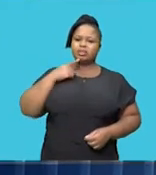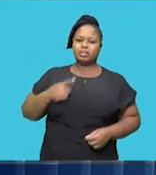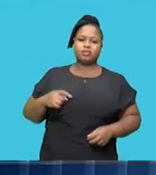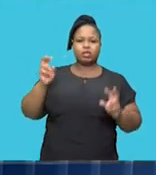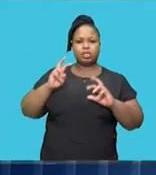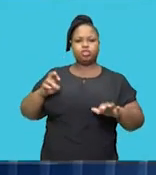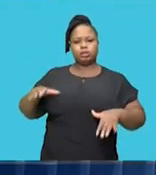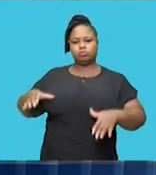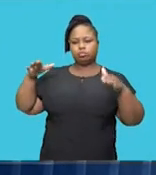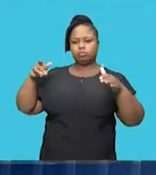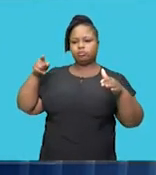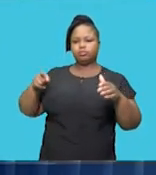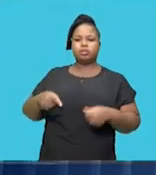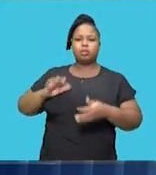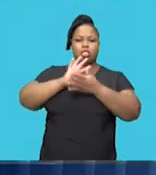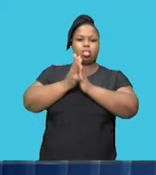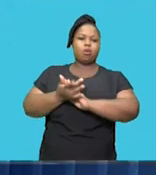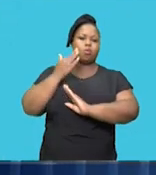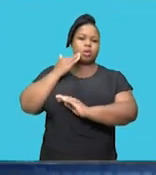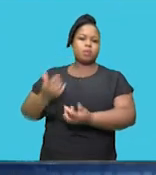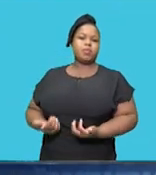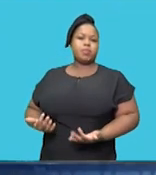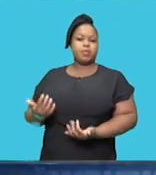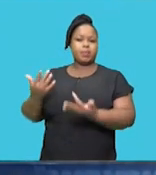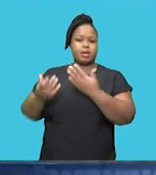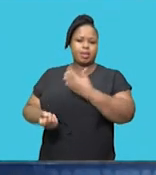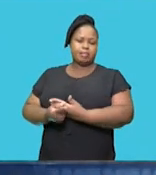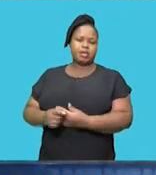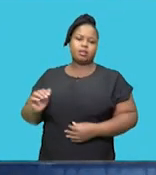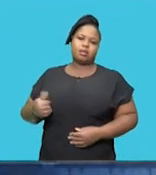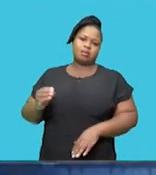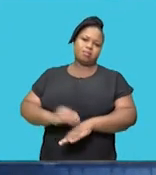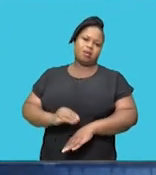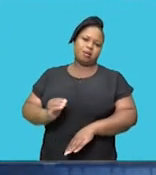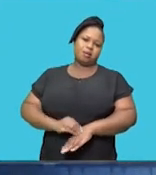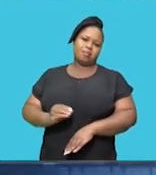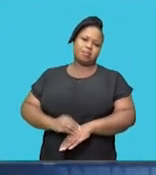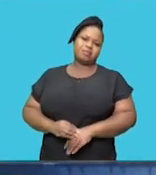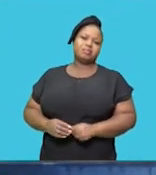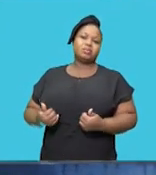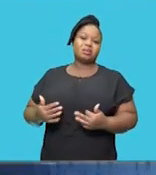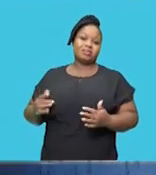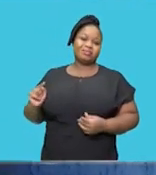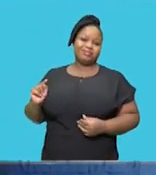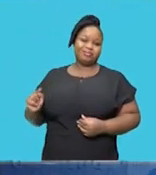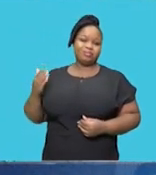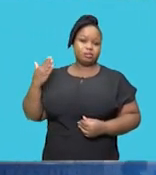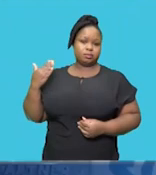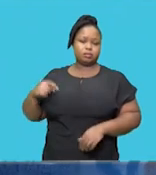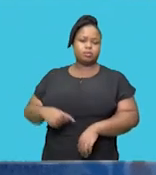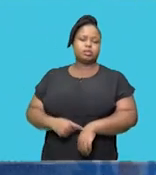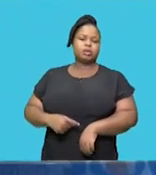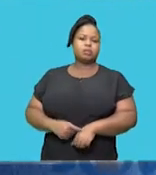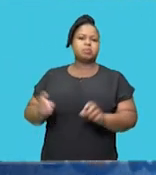sombane sonakala ngethuba sisitsha. Kwaye kulapho zaqala khona ukuba nzima iimeko zabo zengxaki